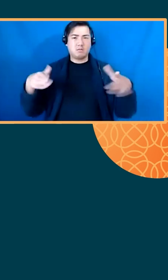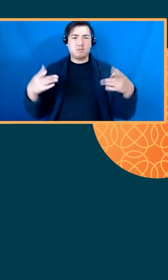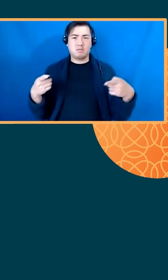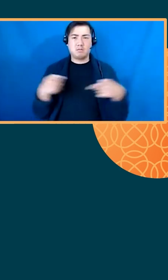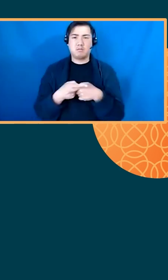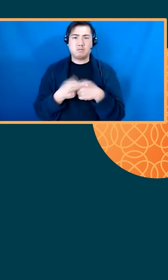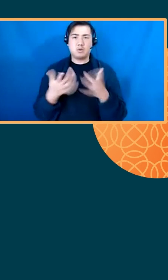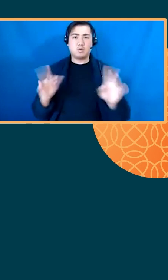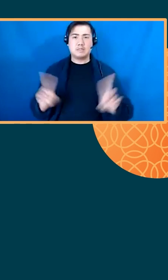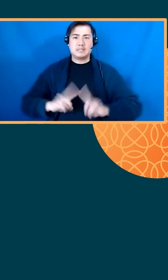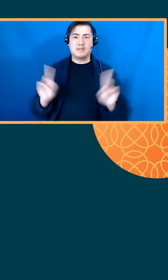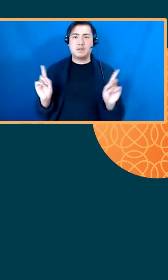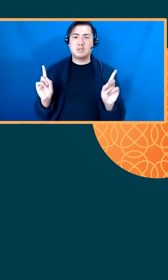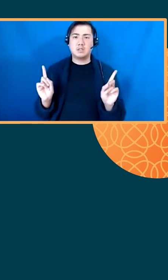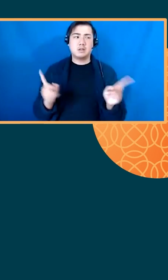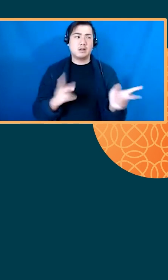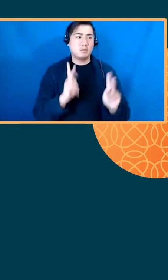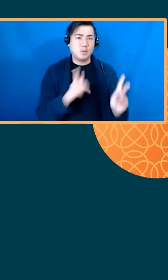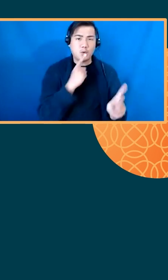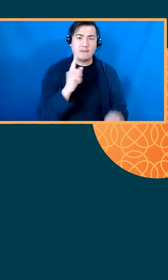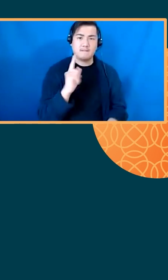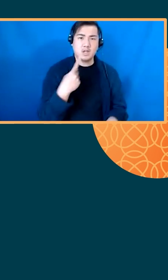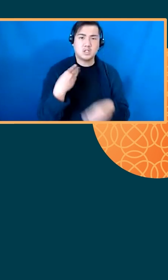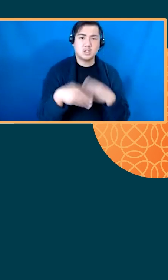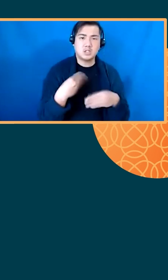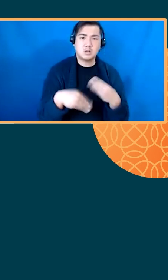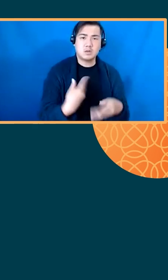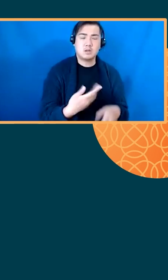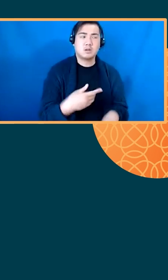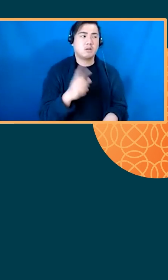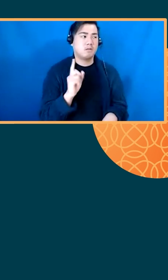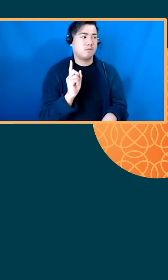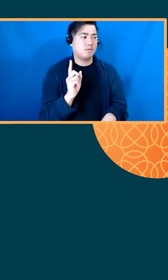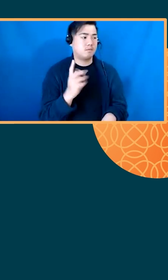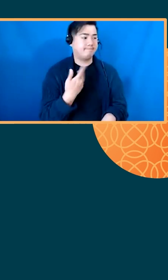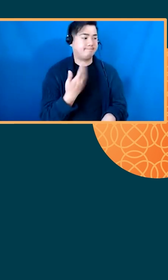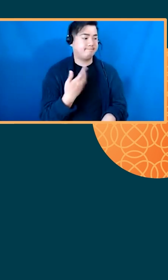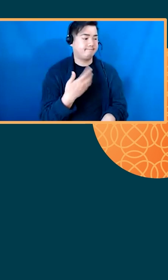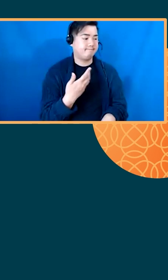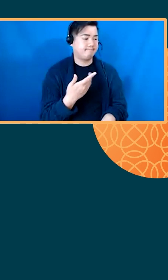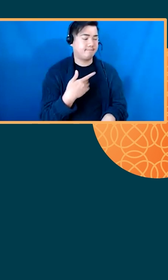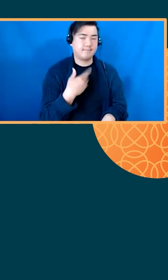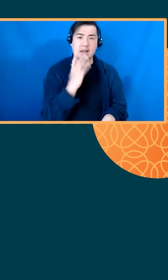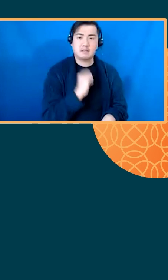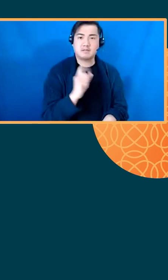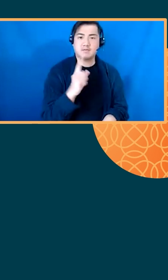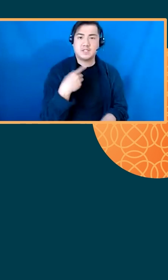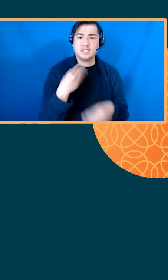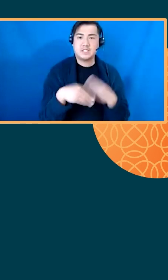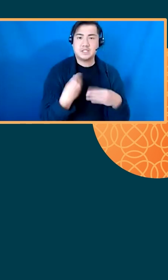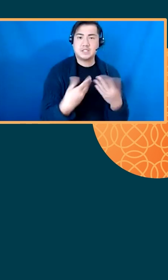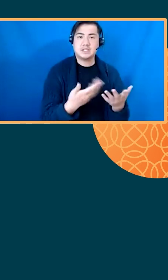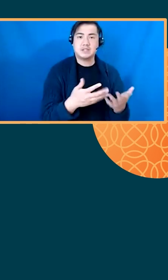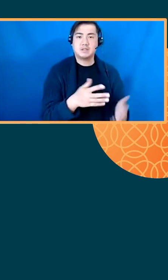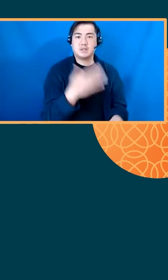folks that are first generation, I guess, American, South